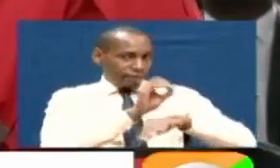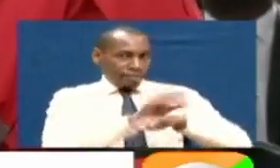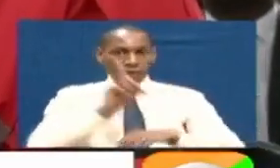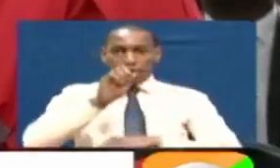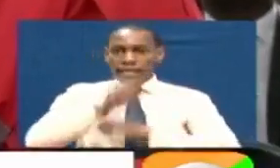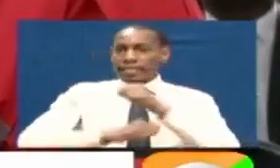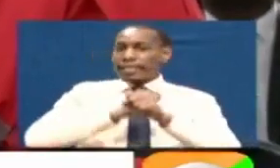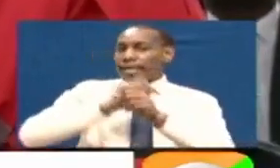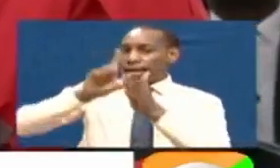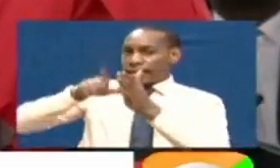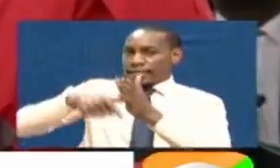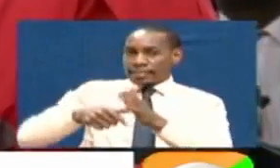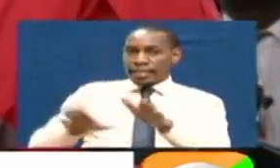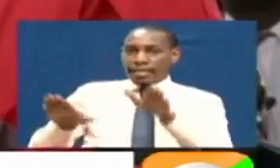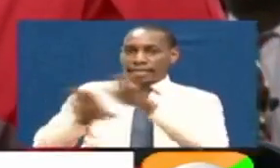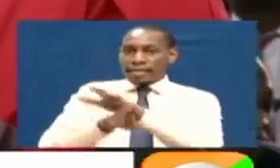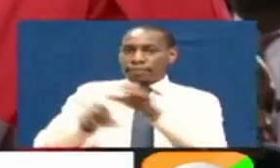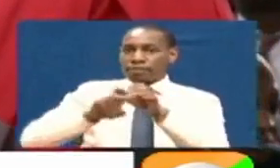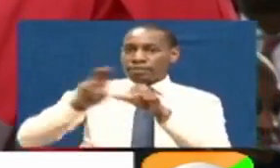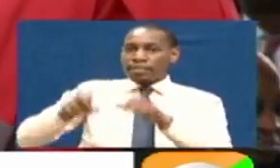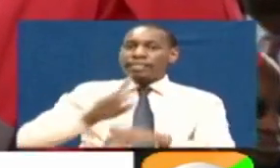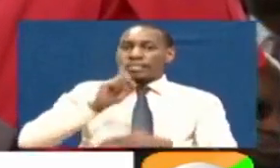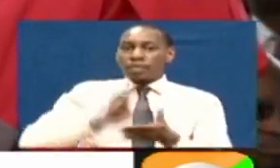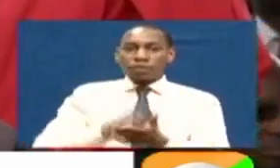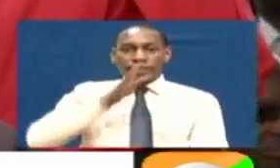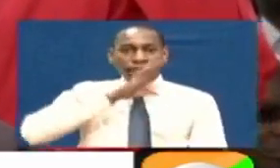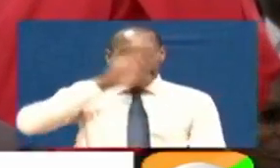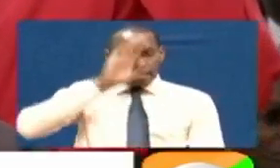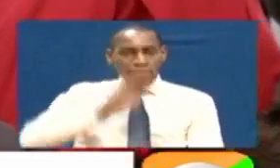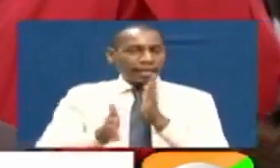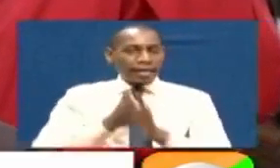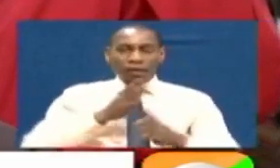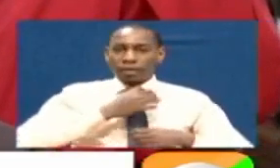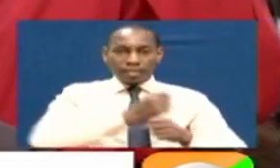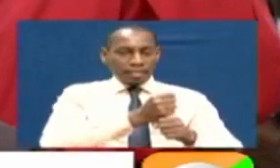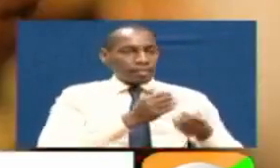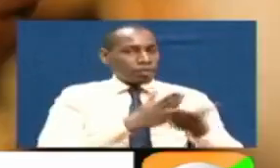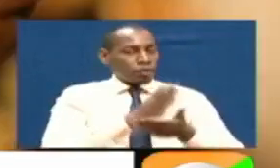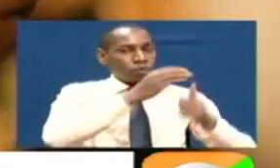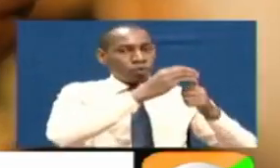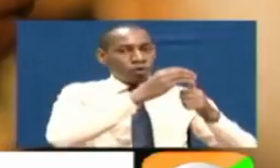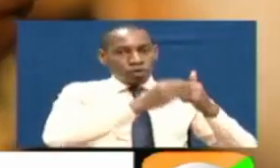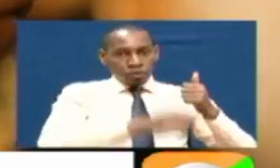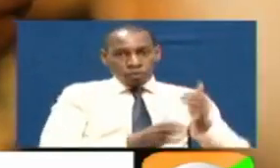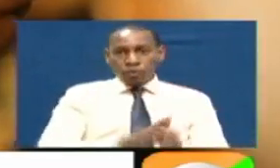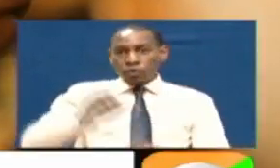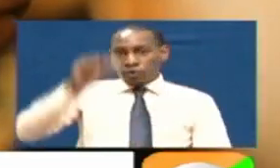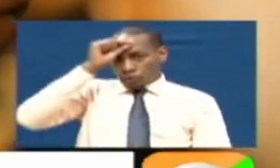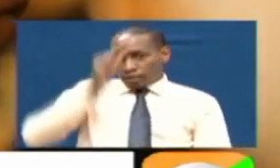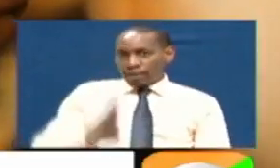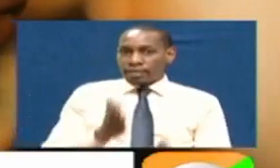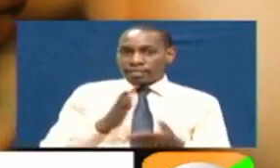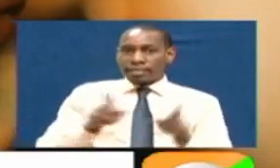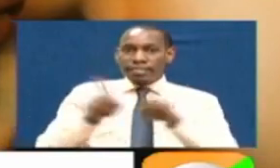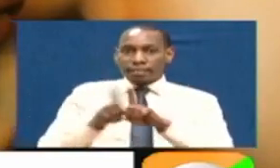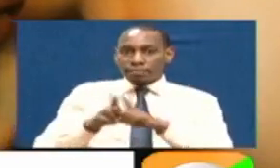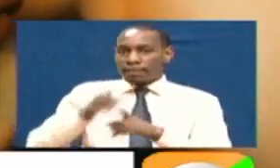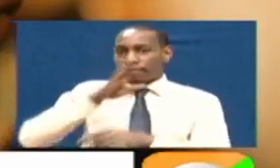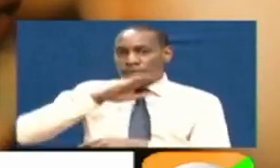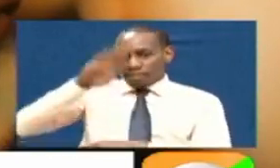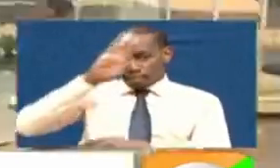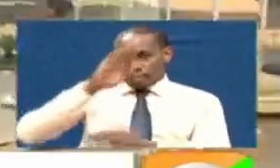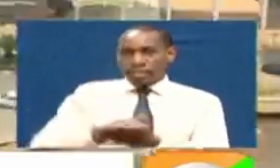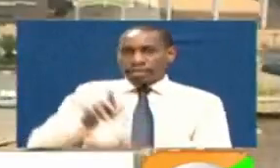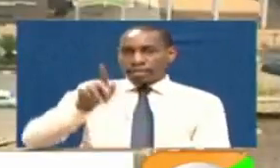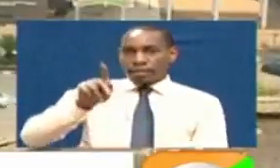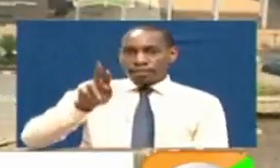year later, Igathe resigned, citing frustrations and lack of trust by Sonko. The governor also frustrated Peter Karioki, seconded